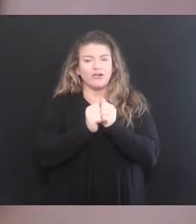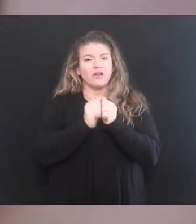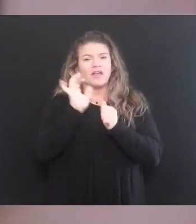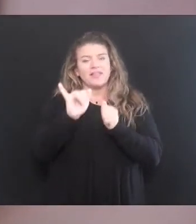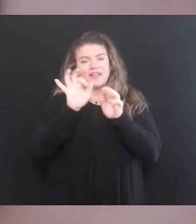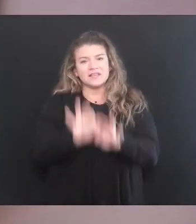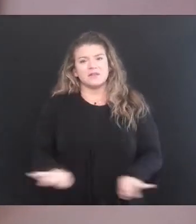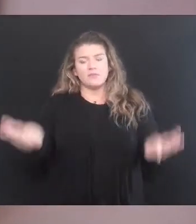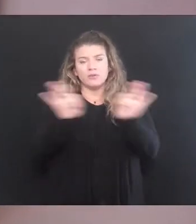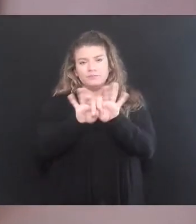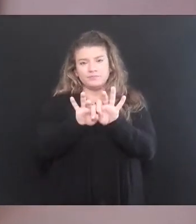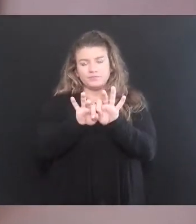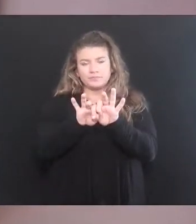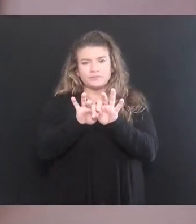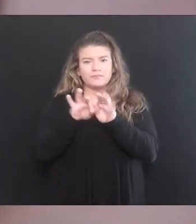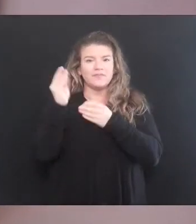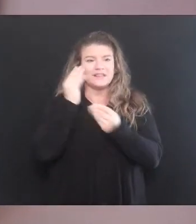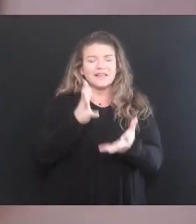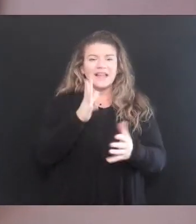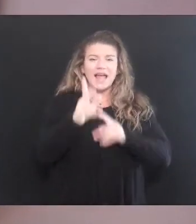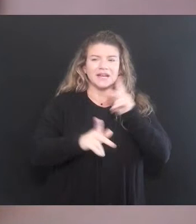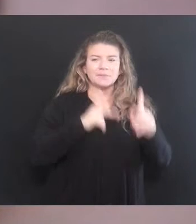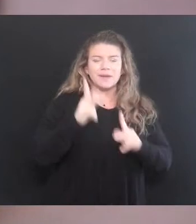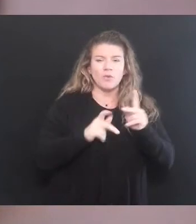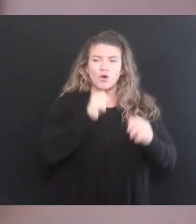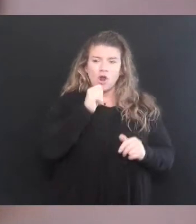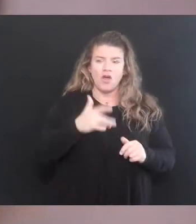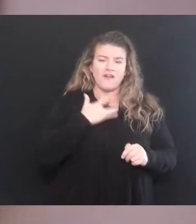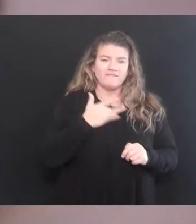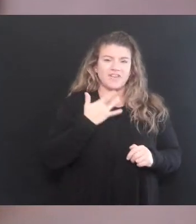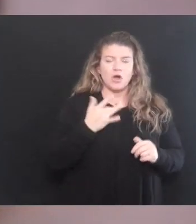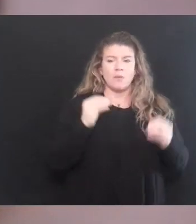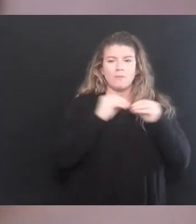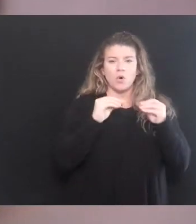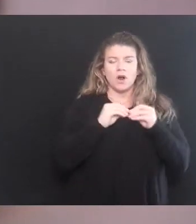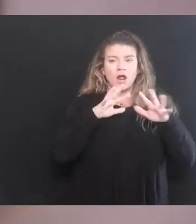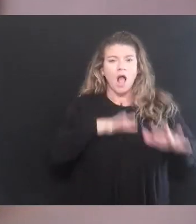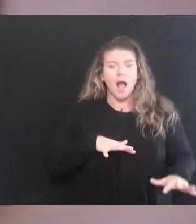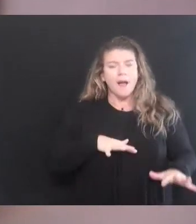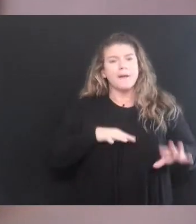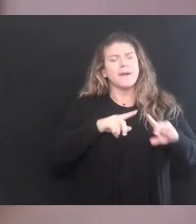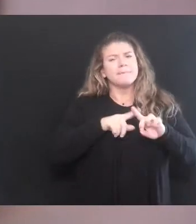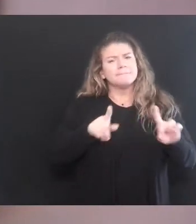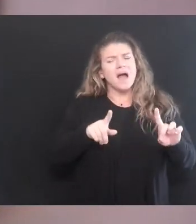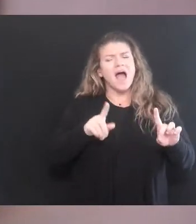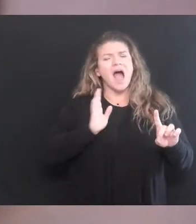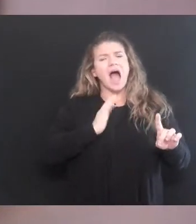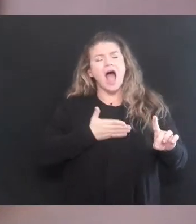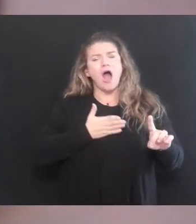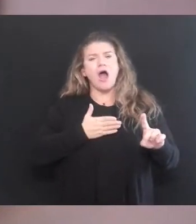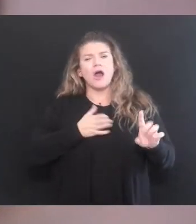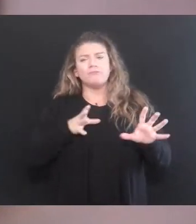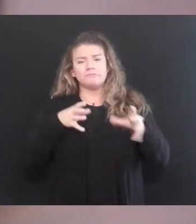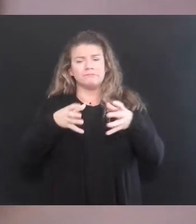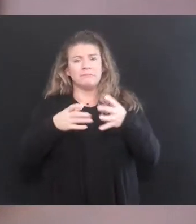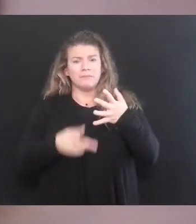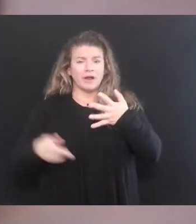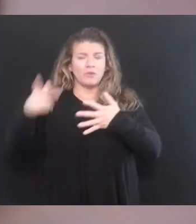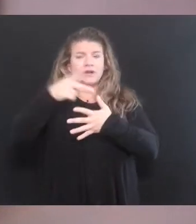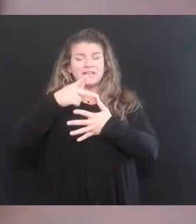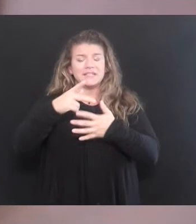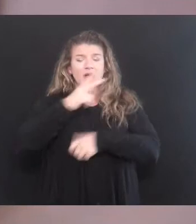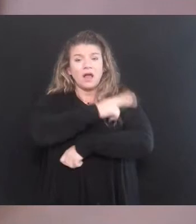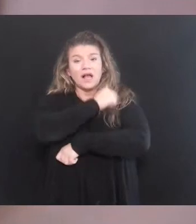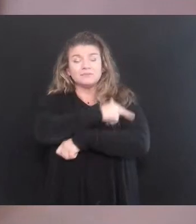we don't want to let people's cancers not get tended to during this time. But we are prioritizing in many of our hospital